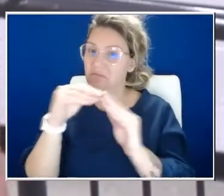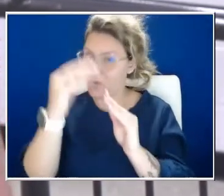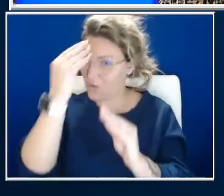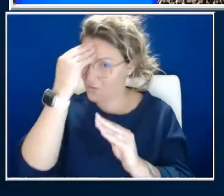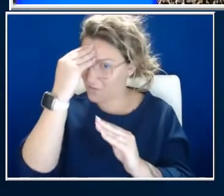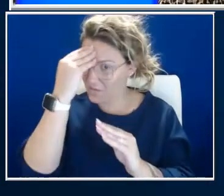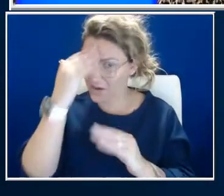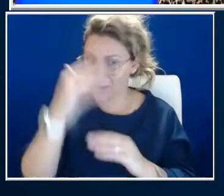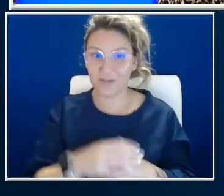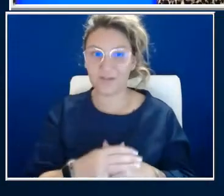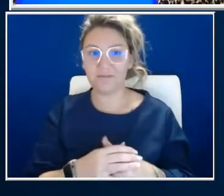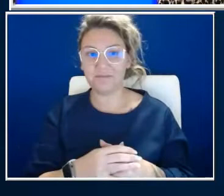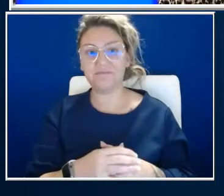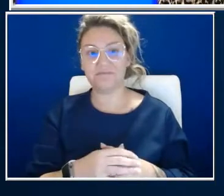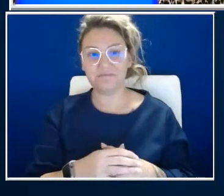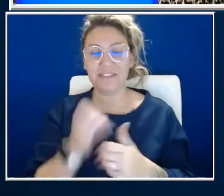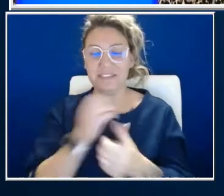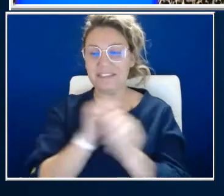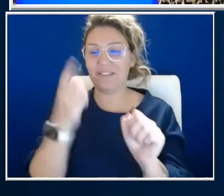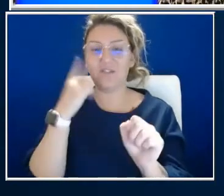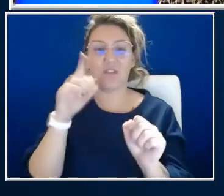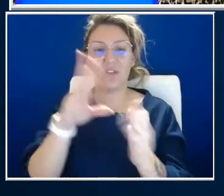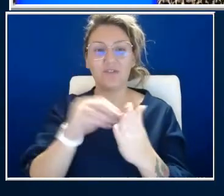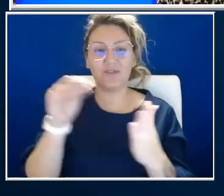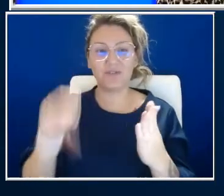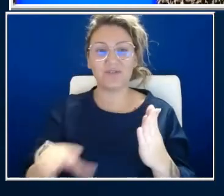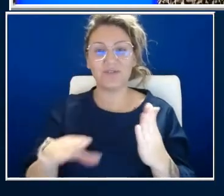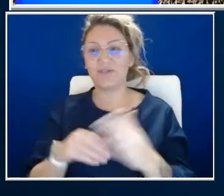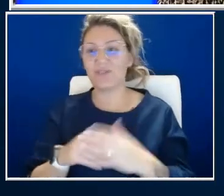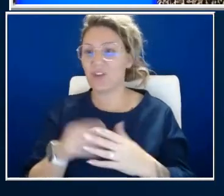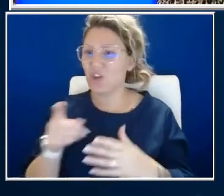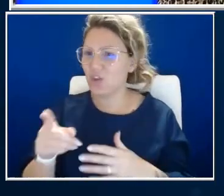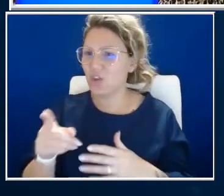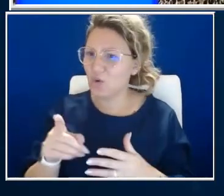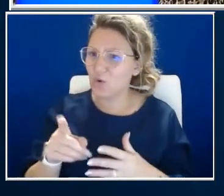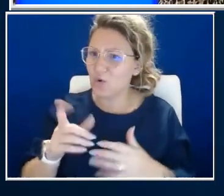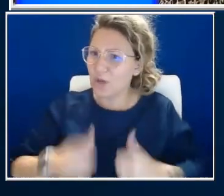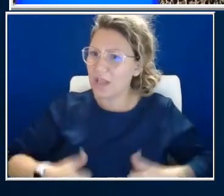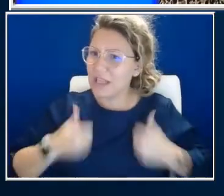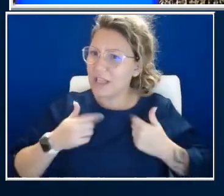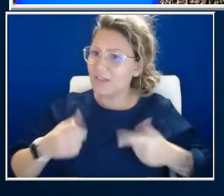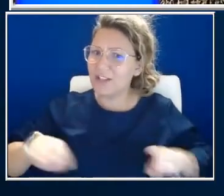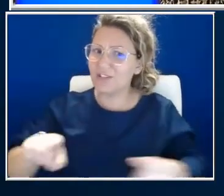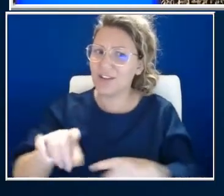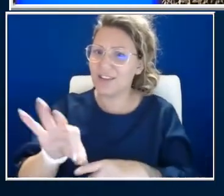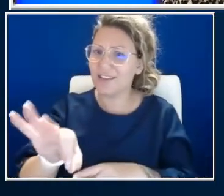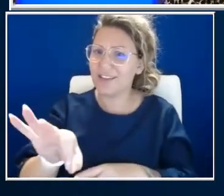their student athletes. Doug, you were alive in the 1900s.